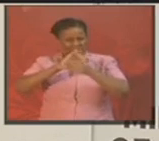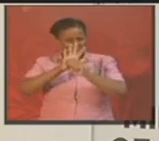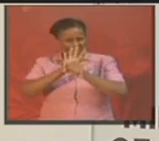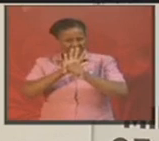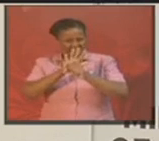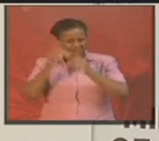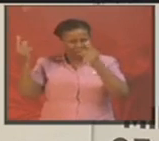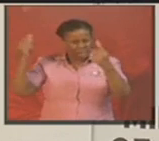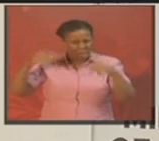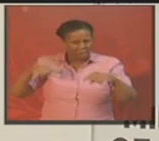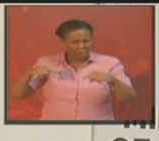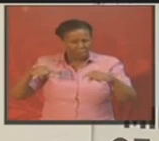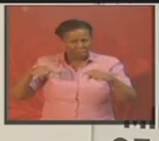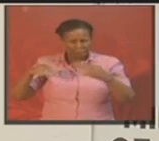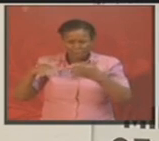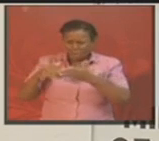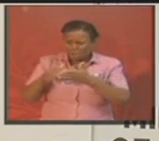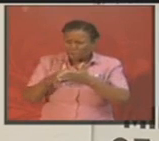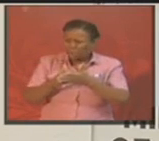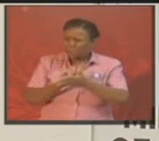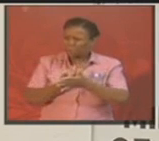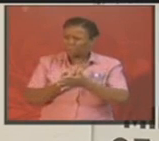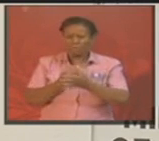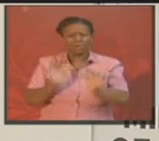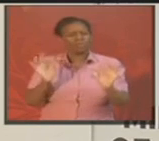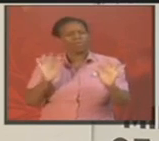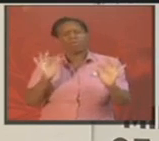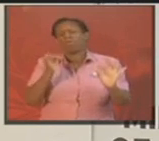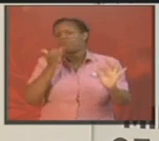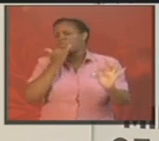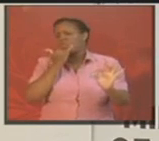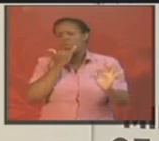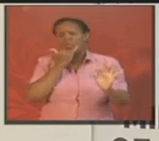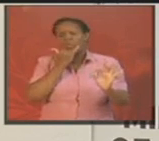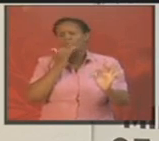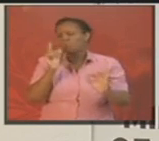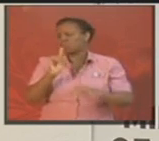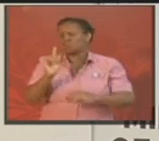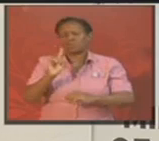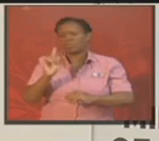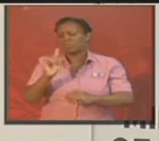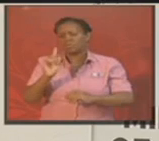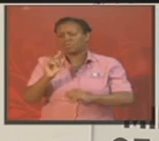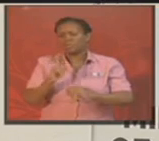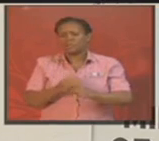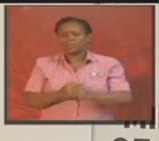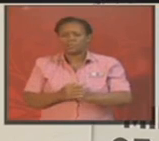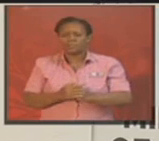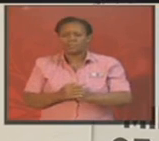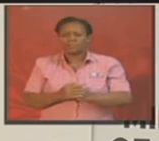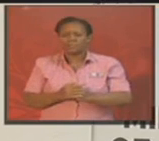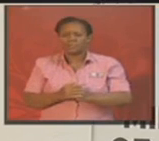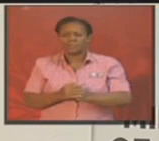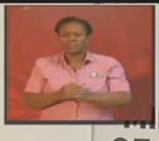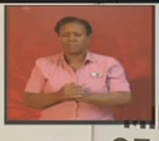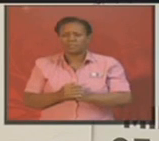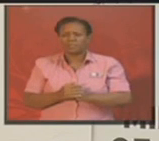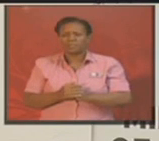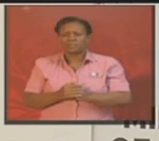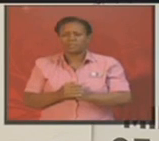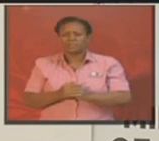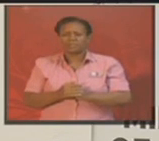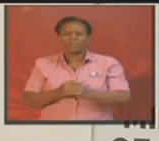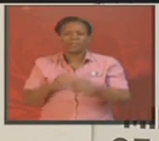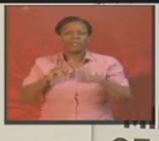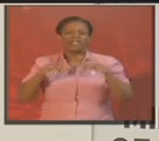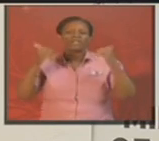is essentially low-level community spread. I'm not sure why that impression still persists, but it's an opportunity to clarify and